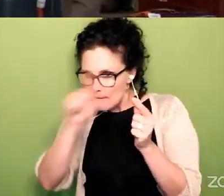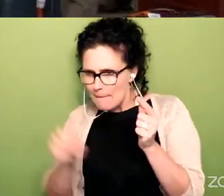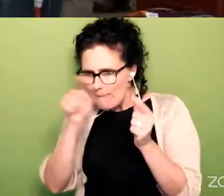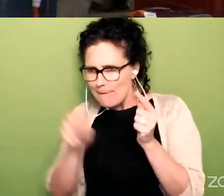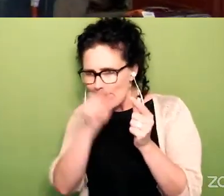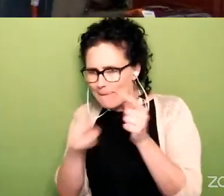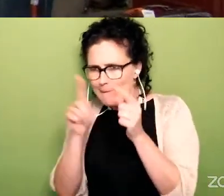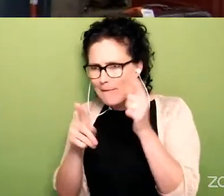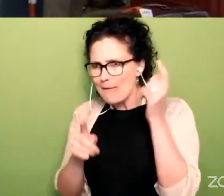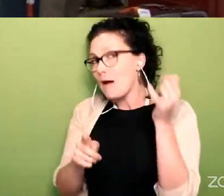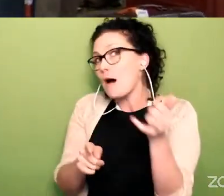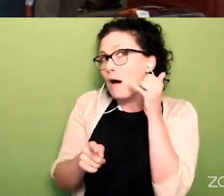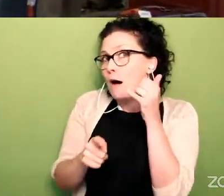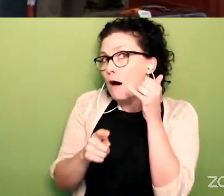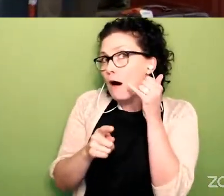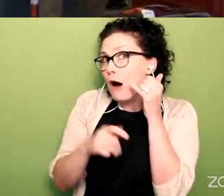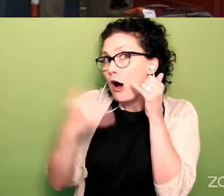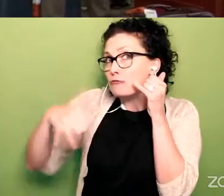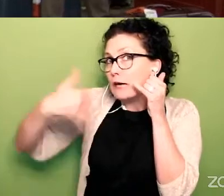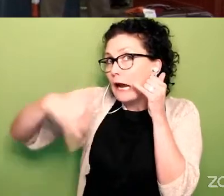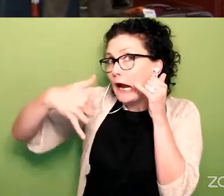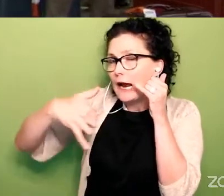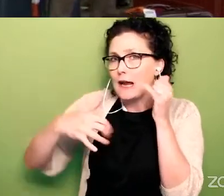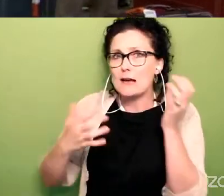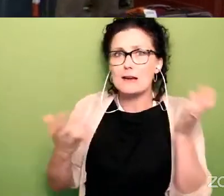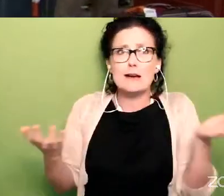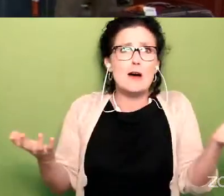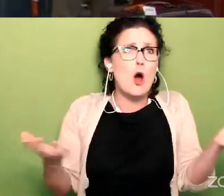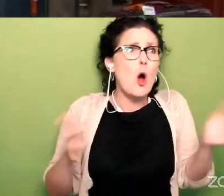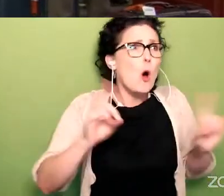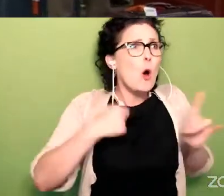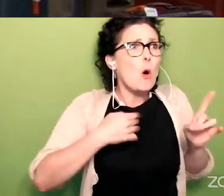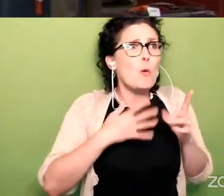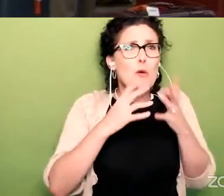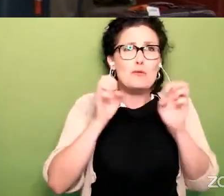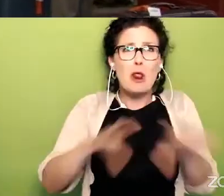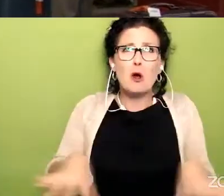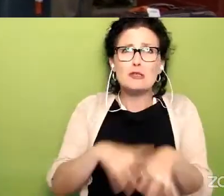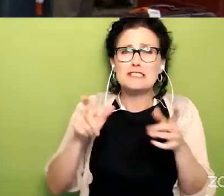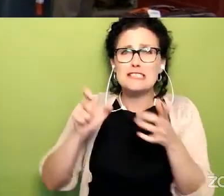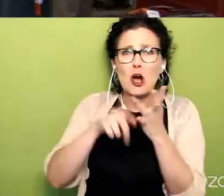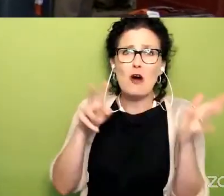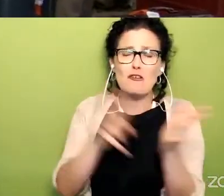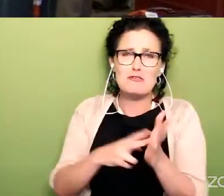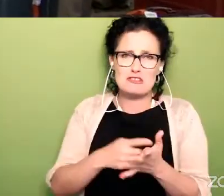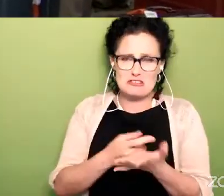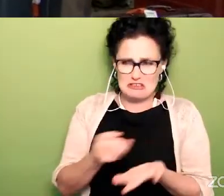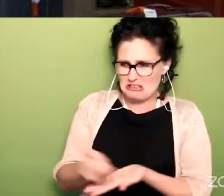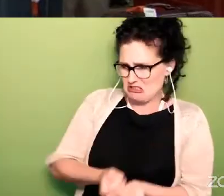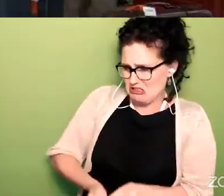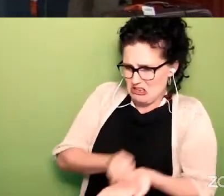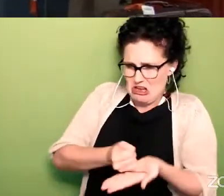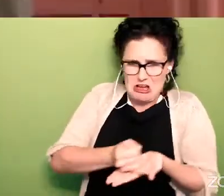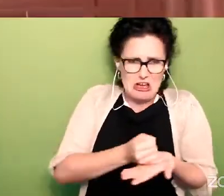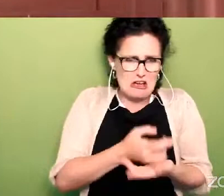smiling. I miss my family. I will go in now.